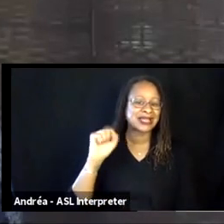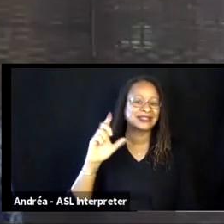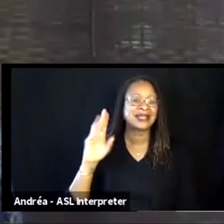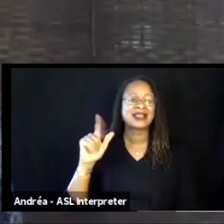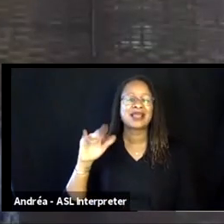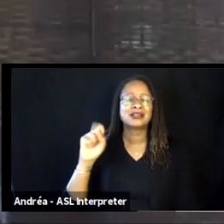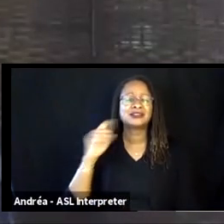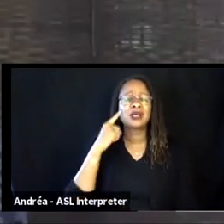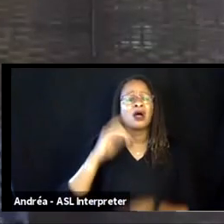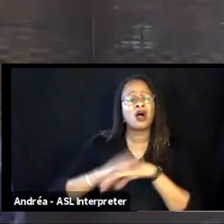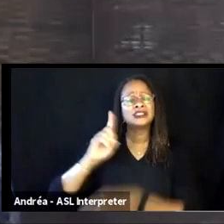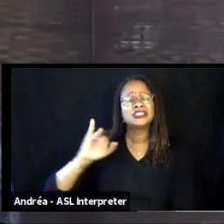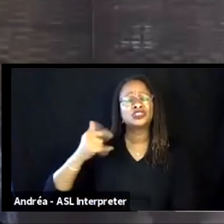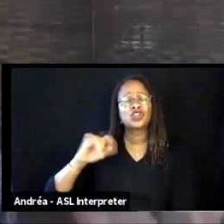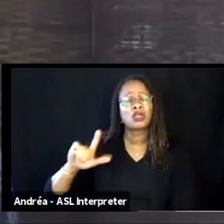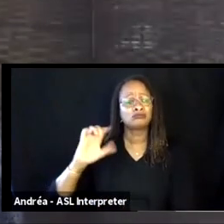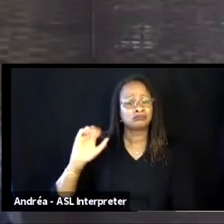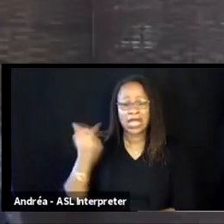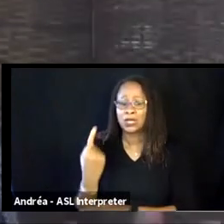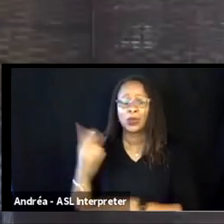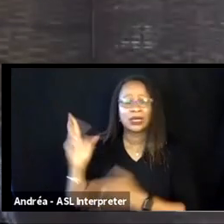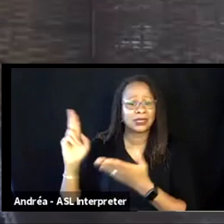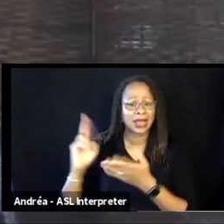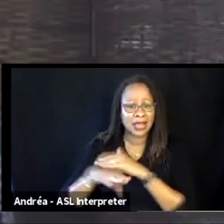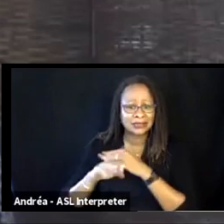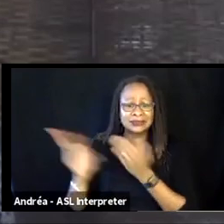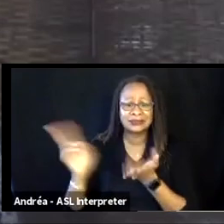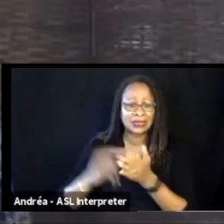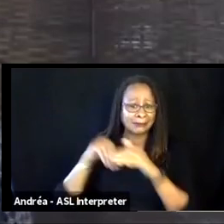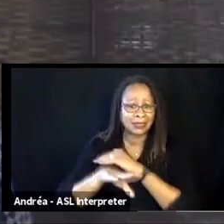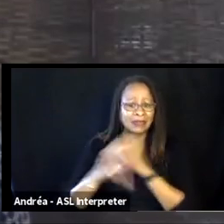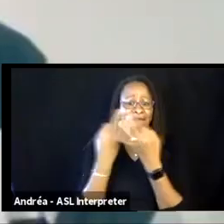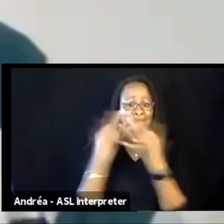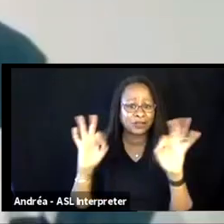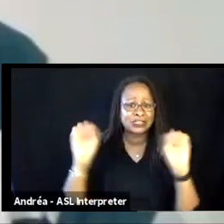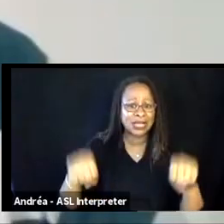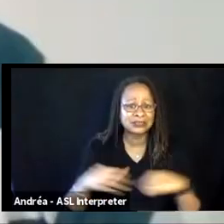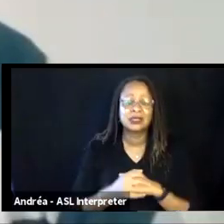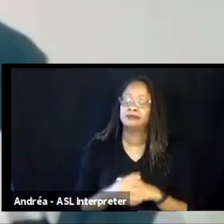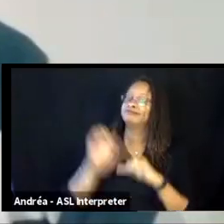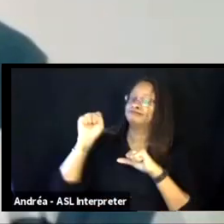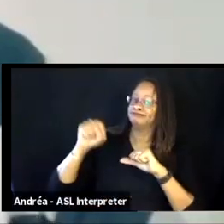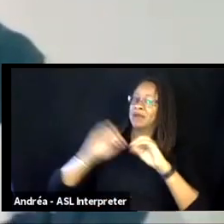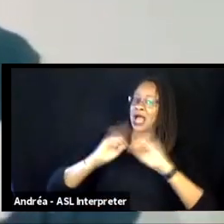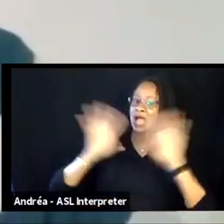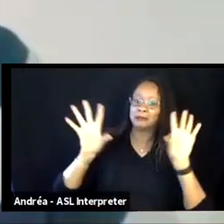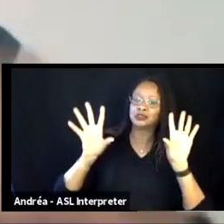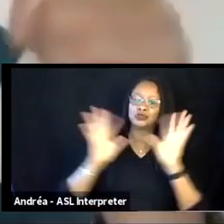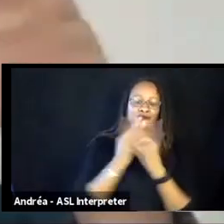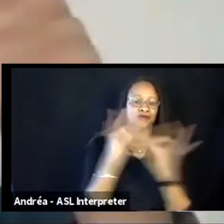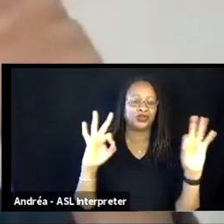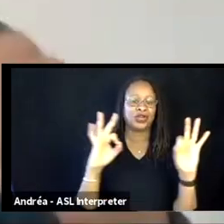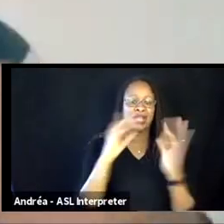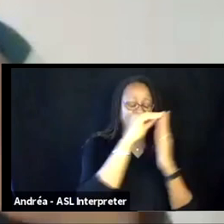platform, can anybody access? Can they sign up and get in for free? Yeah, it's absolutely free to everybody. You do have to